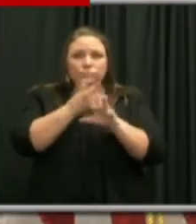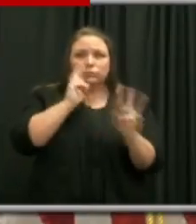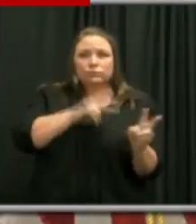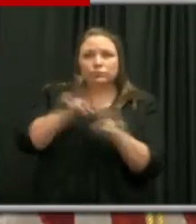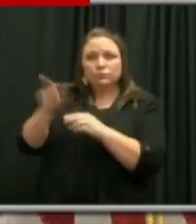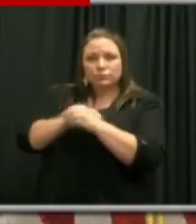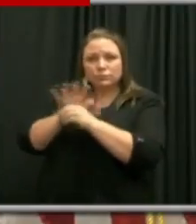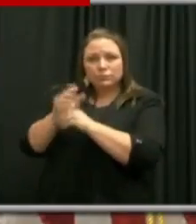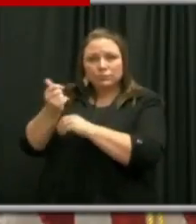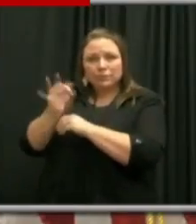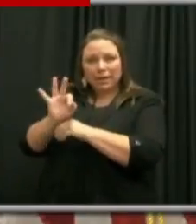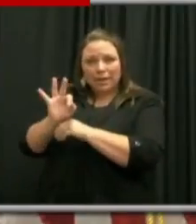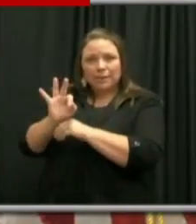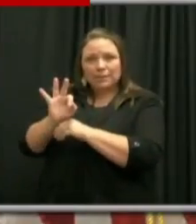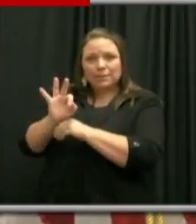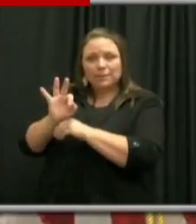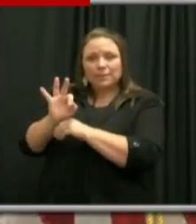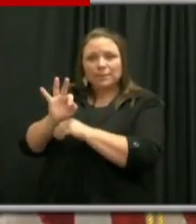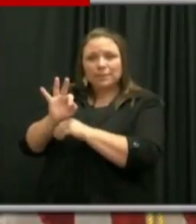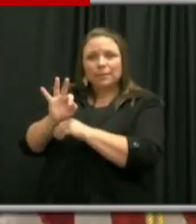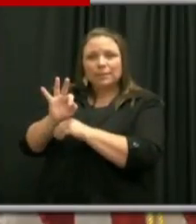website at